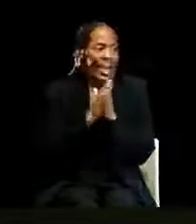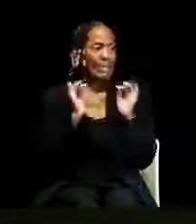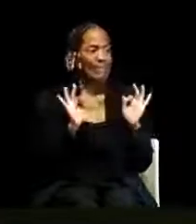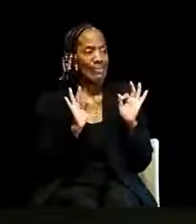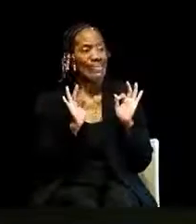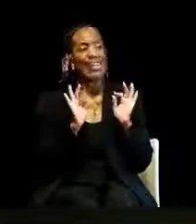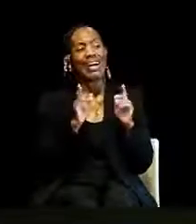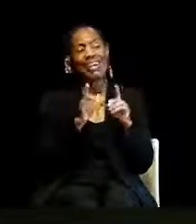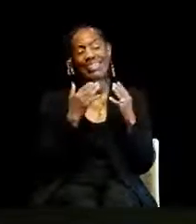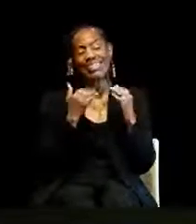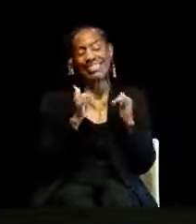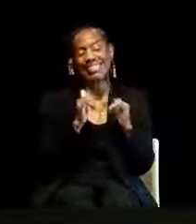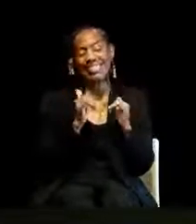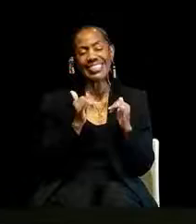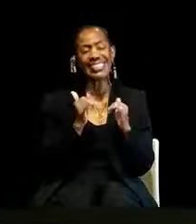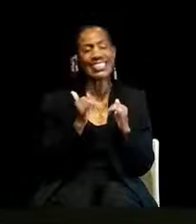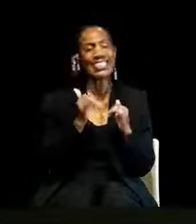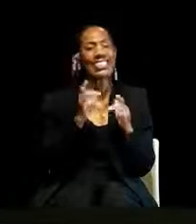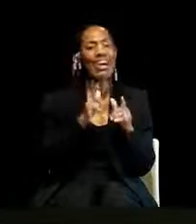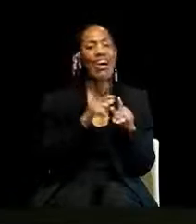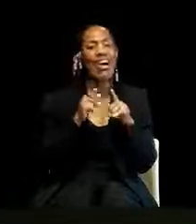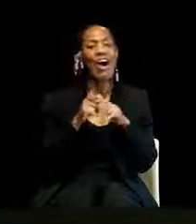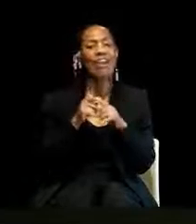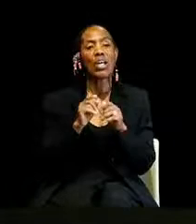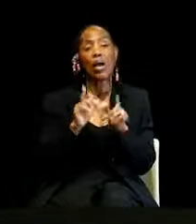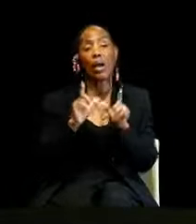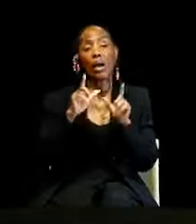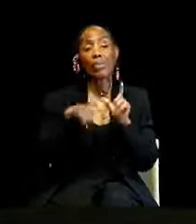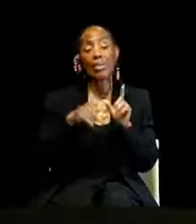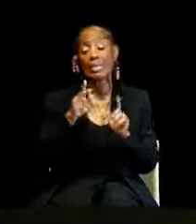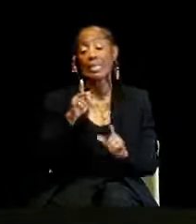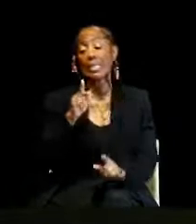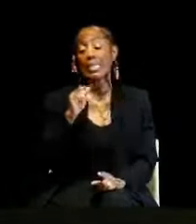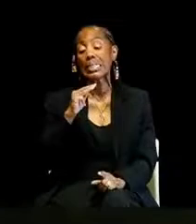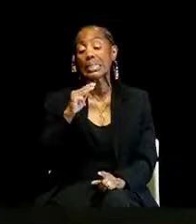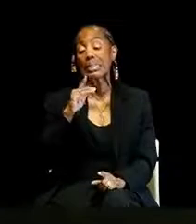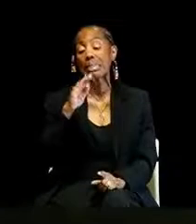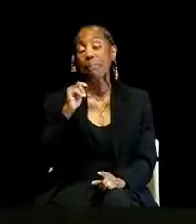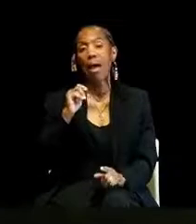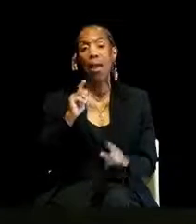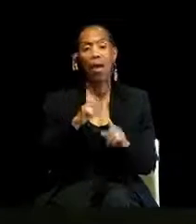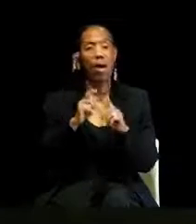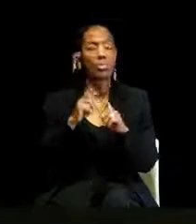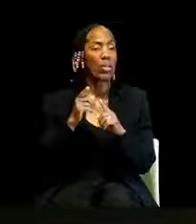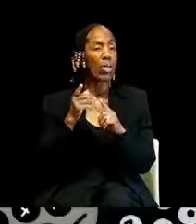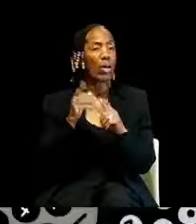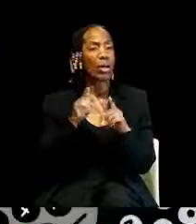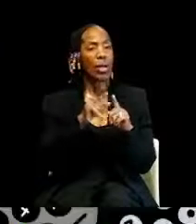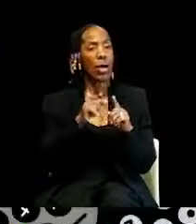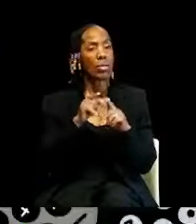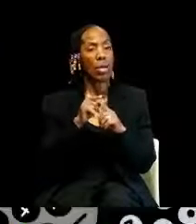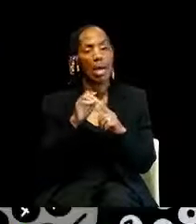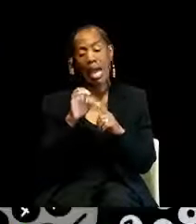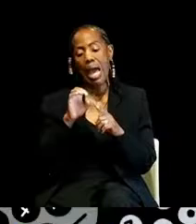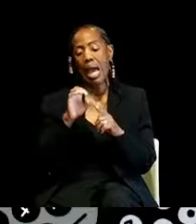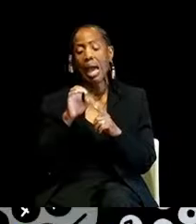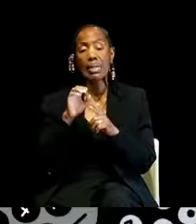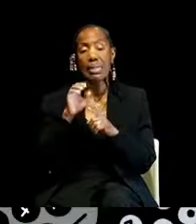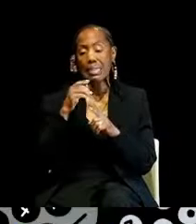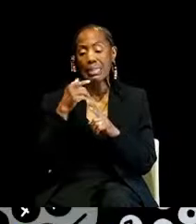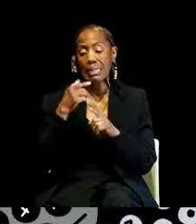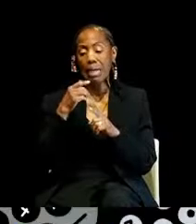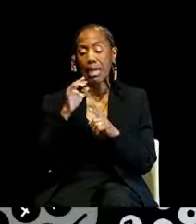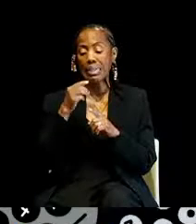Our Istanbul chapter chose this month's exploration of Kismet. Celine Sinar illustrated the theme, and MailChimp is the global presenting